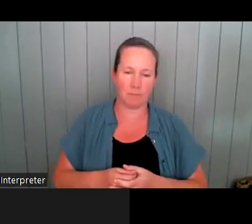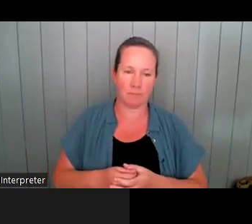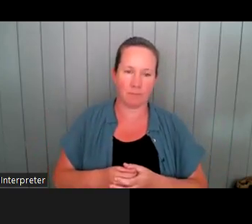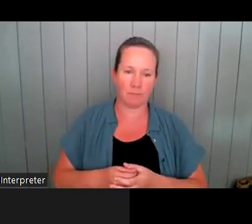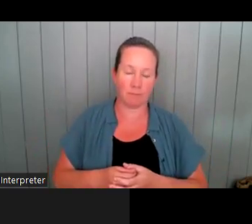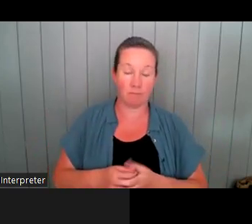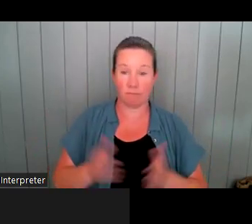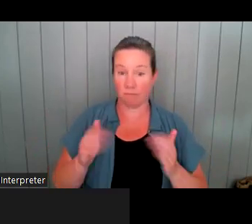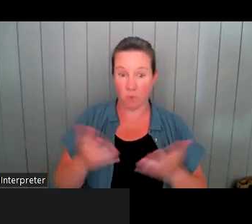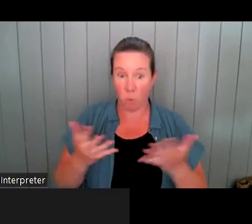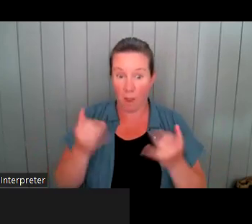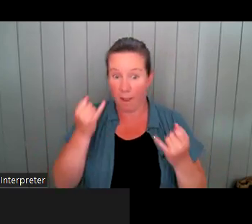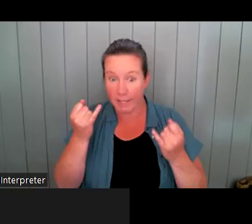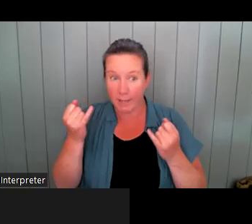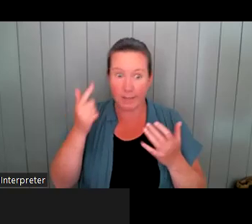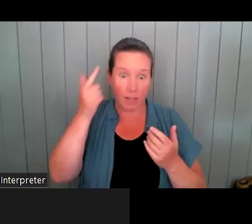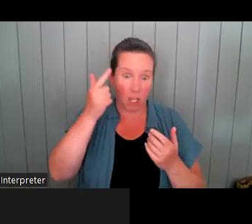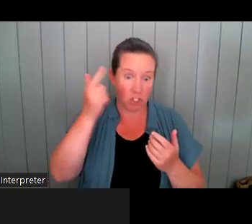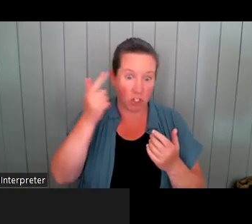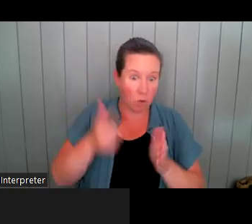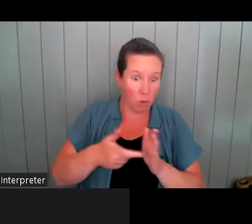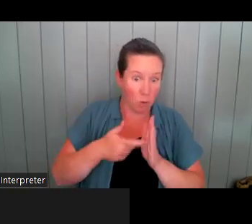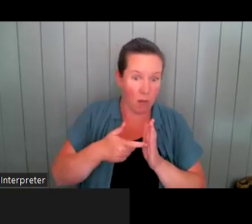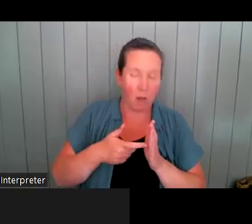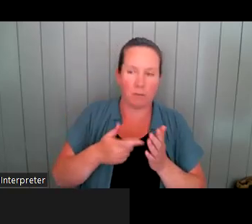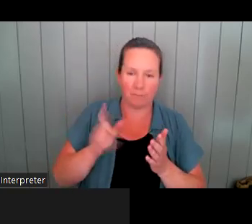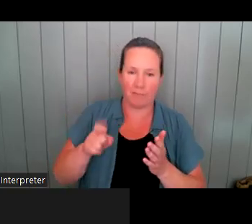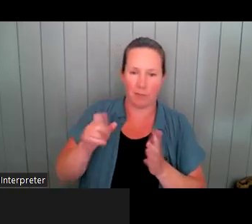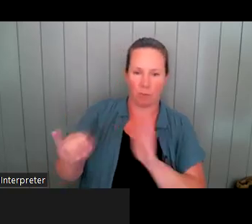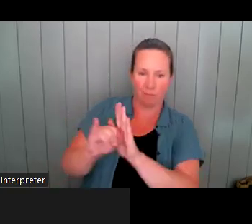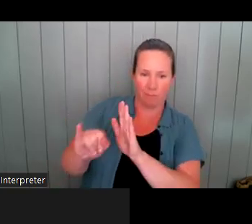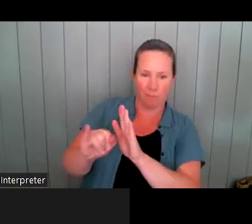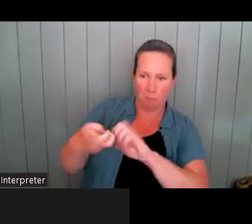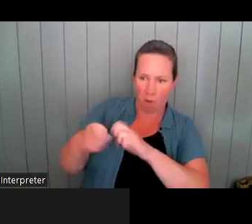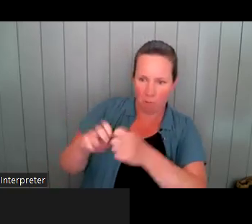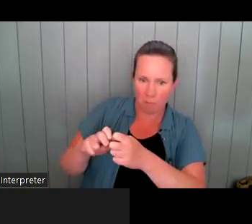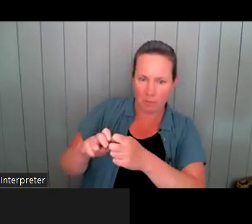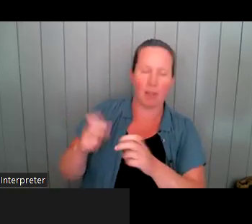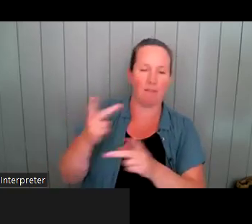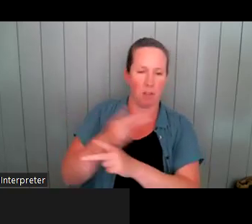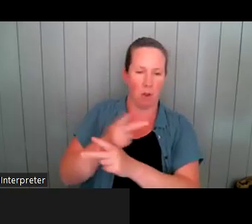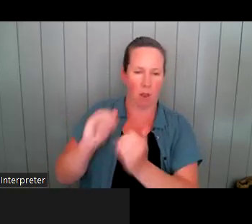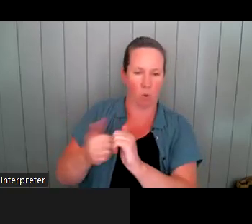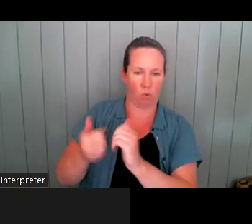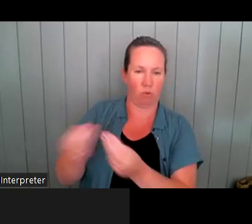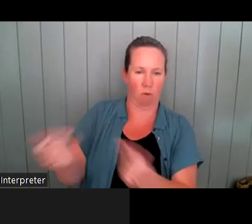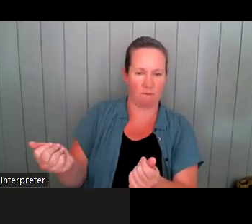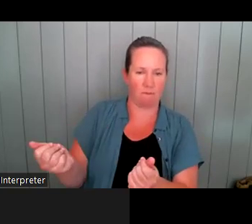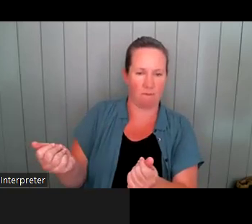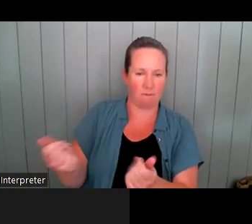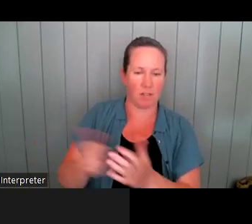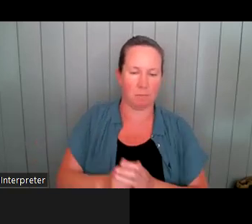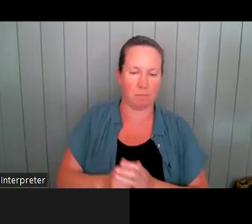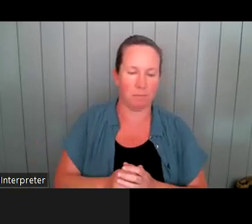Ideas and logic, notice when problems happen, use rules to solve problems. So kind of on a lot of our